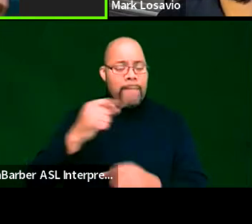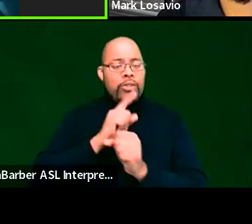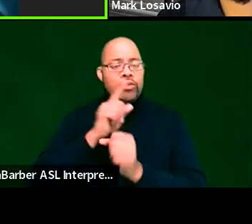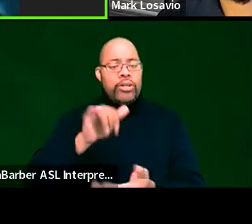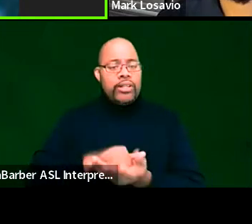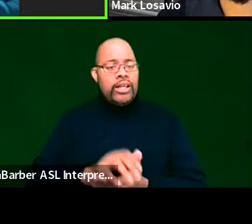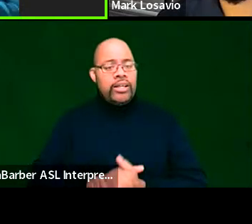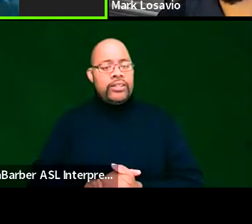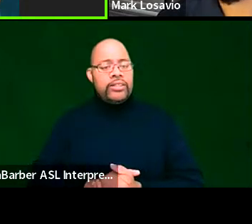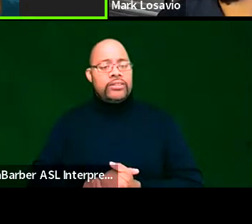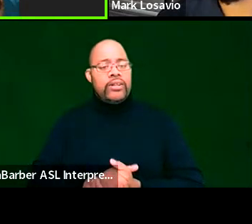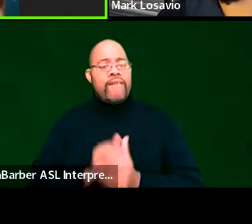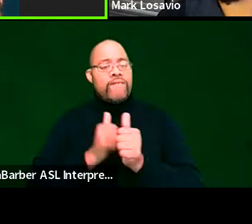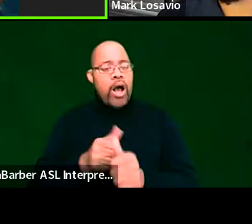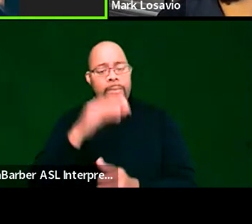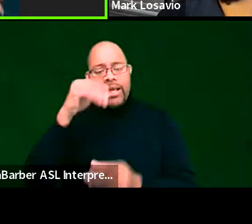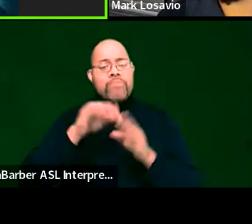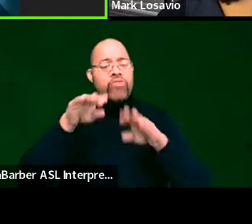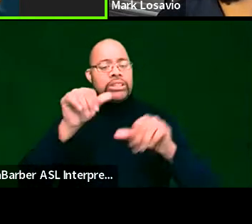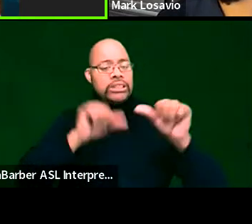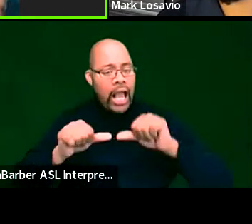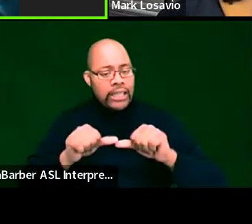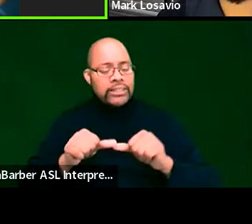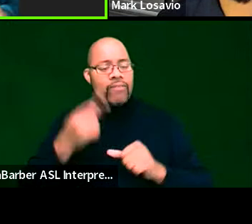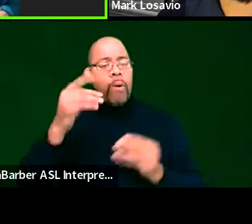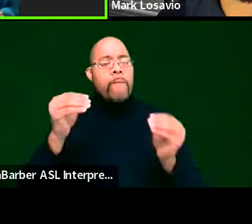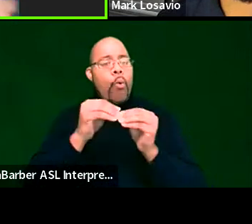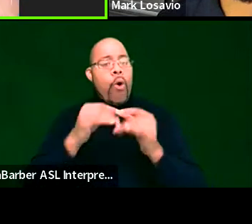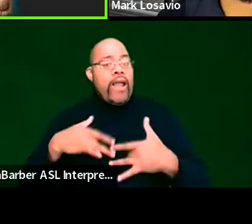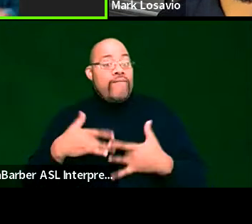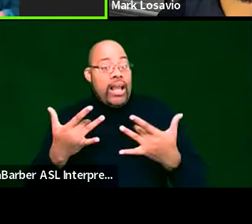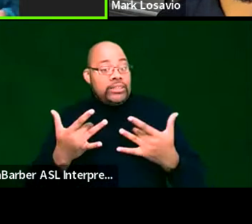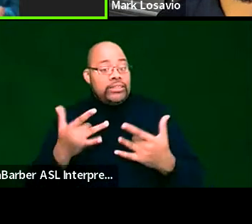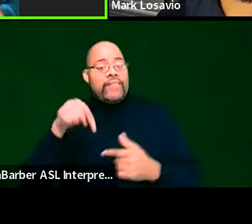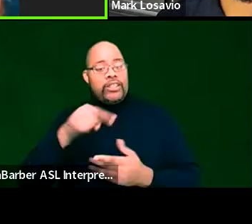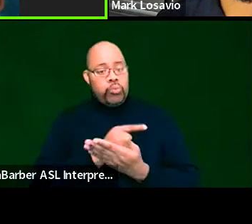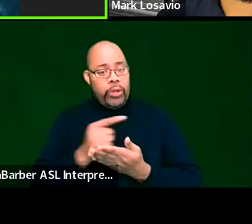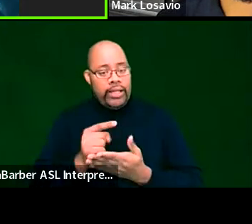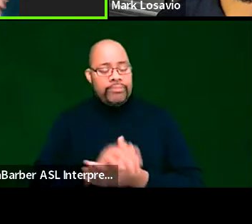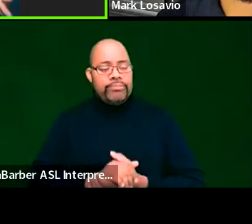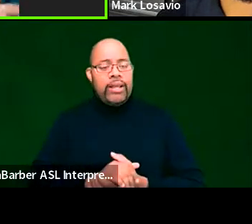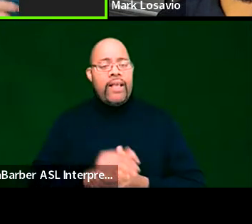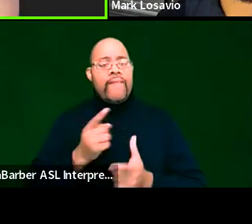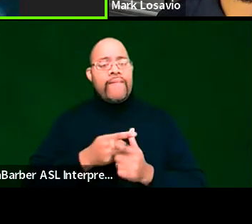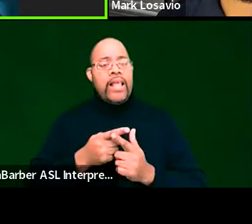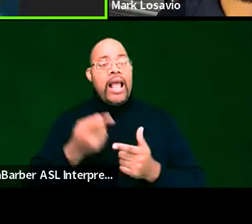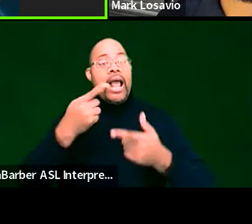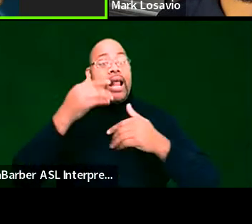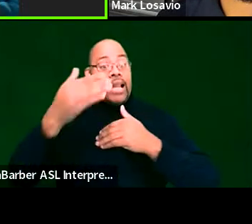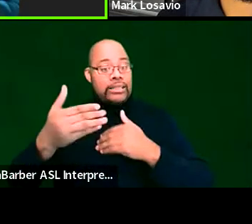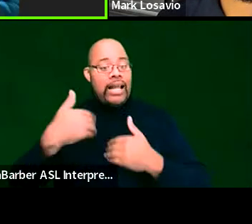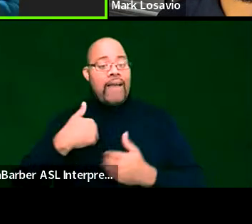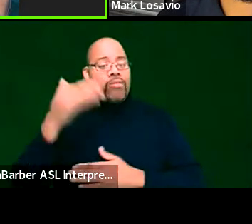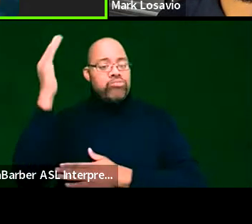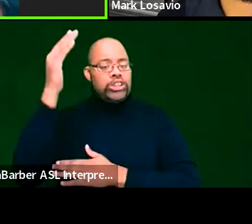sure to follow Black and Marine Science for more events this week. And then up next, we have a